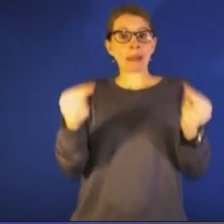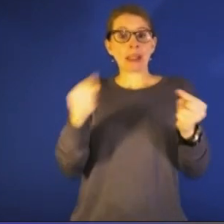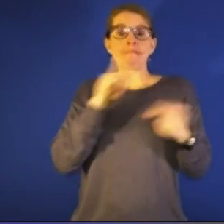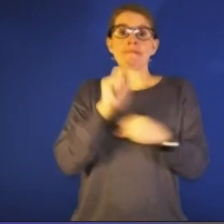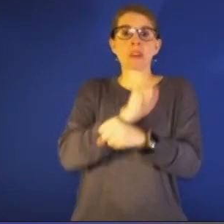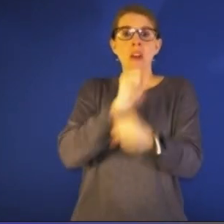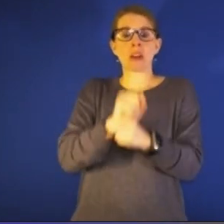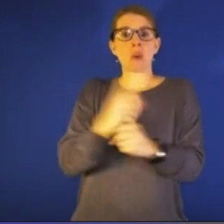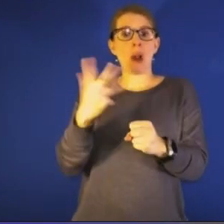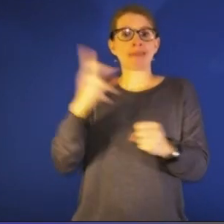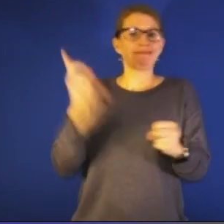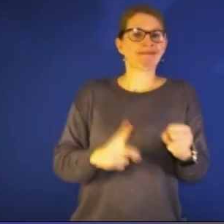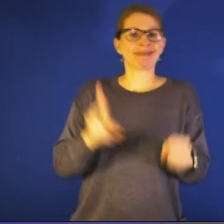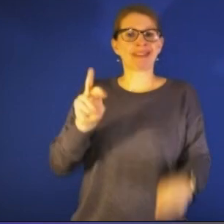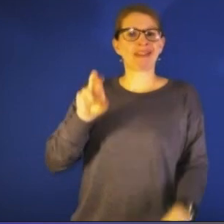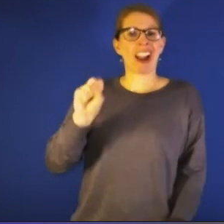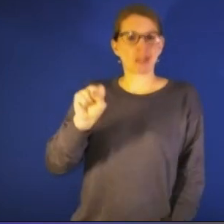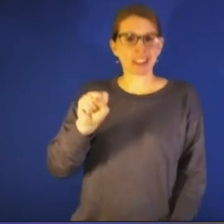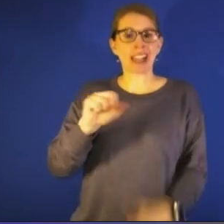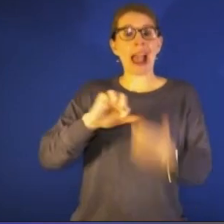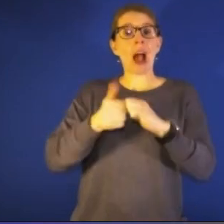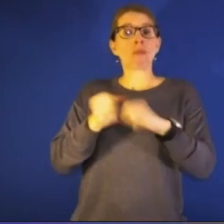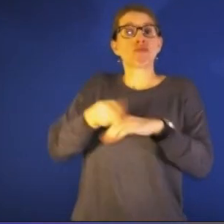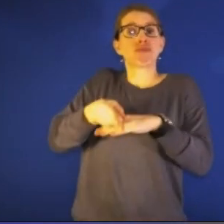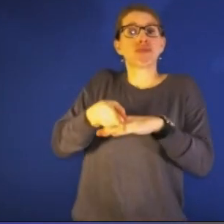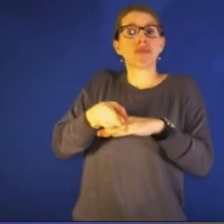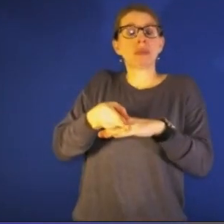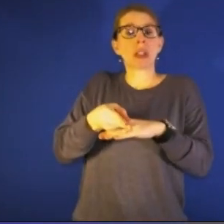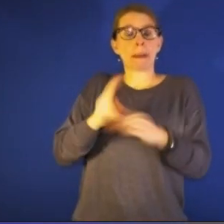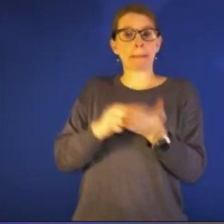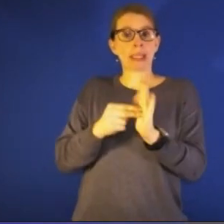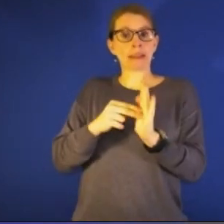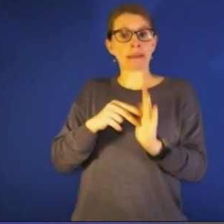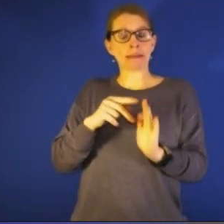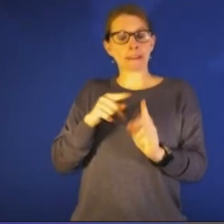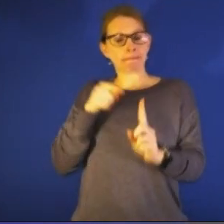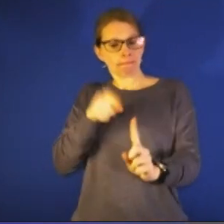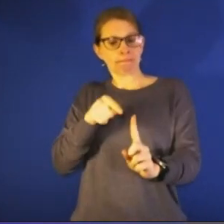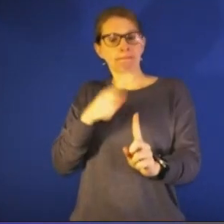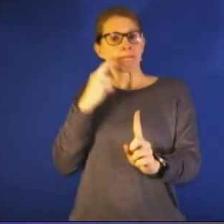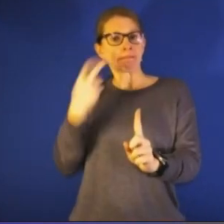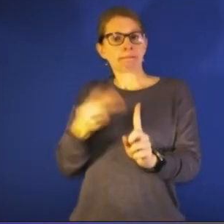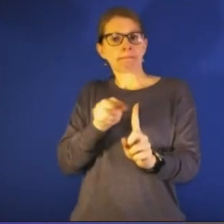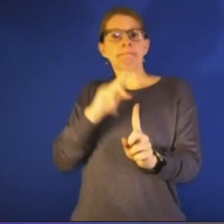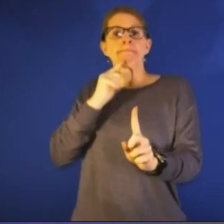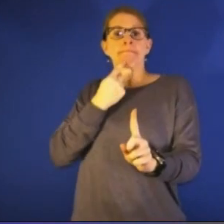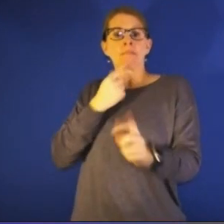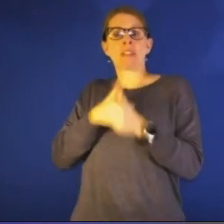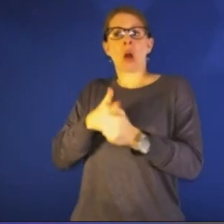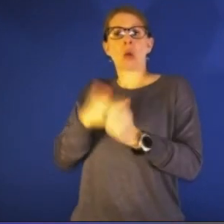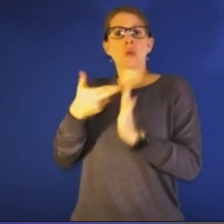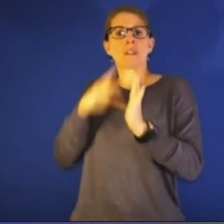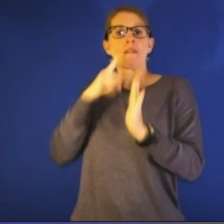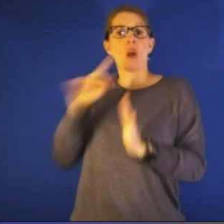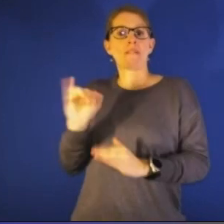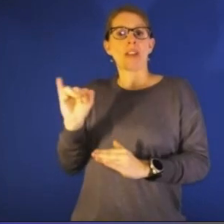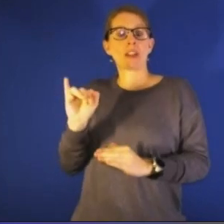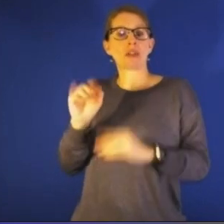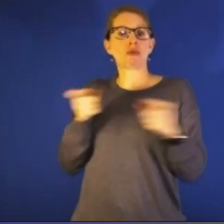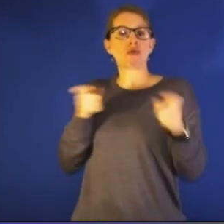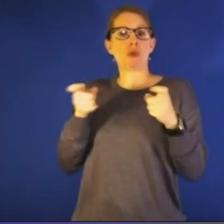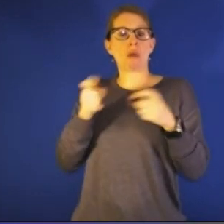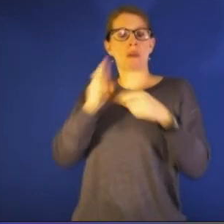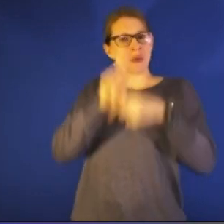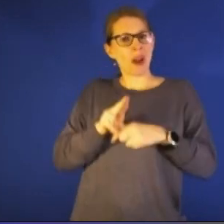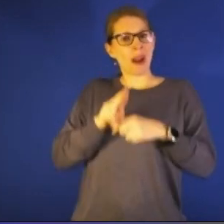virus. And the way to beat it is by taking that seriously and following the rules of infection control. Wear your mask, keep your